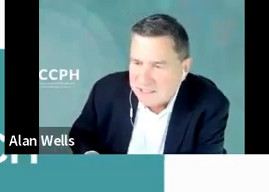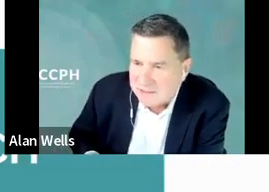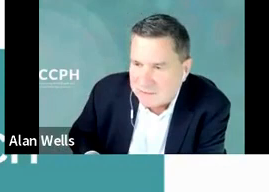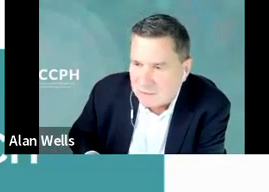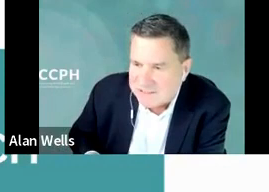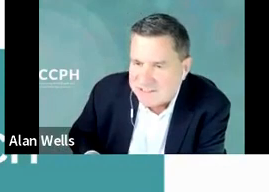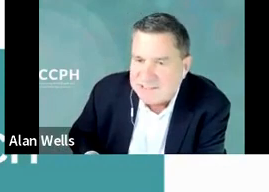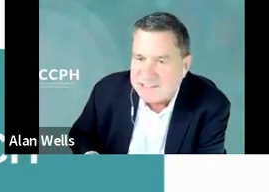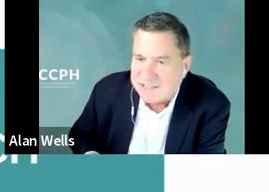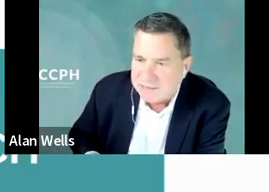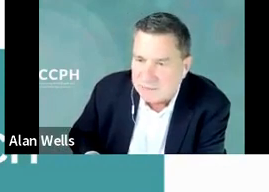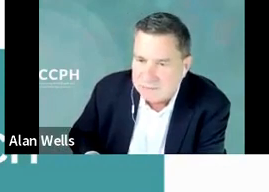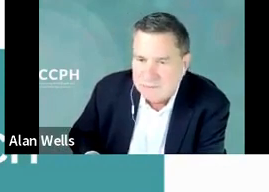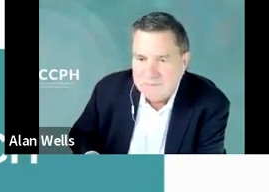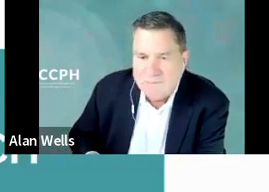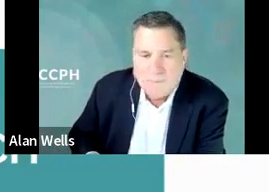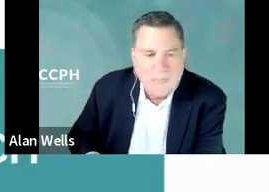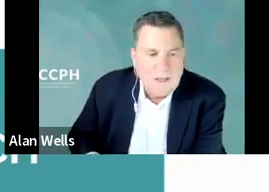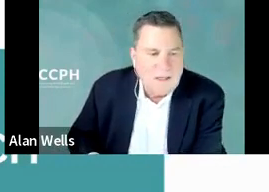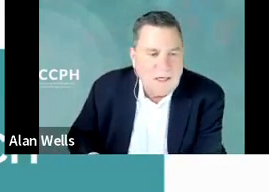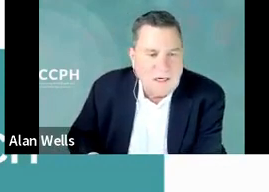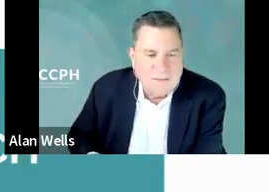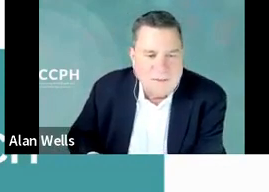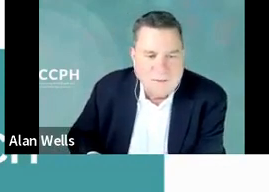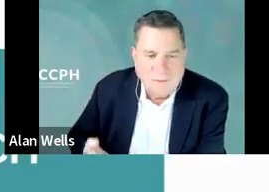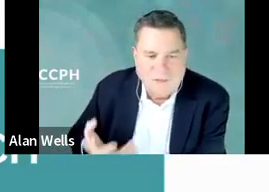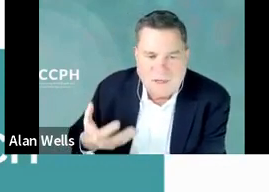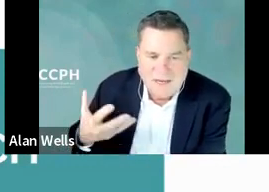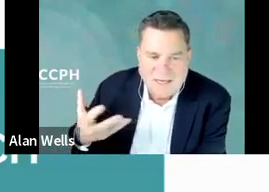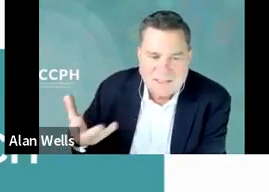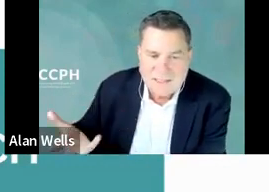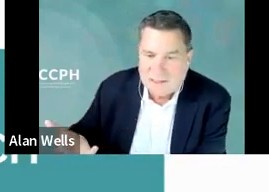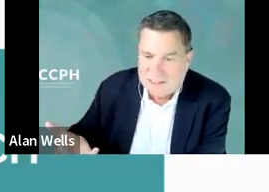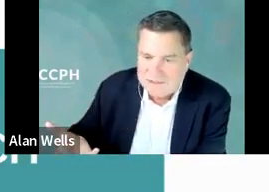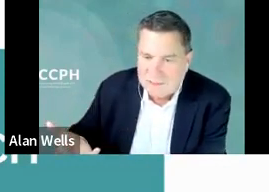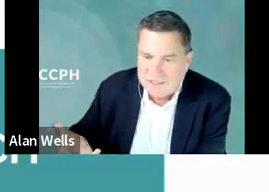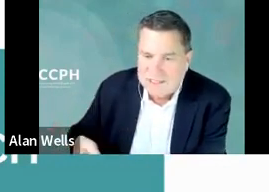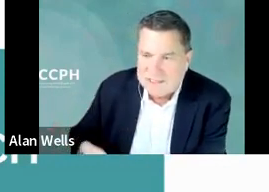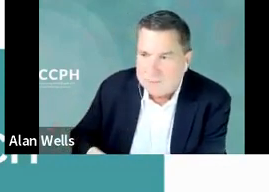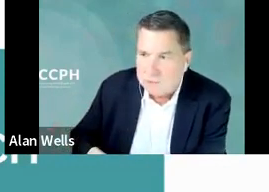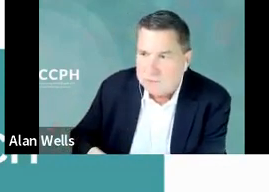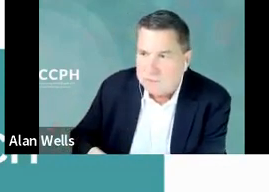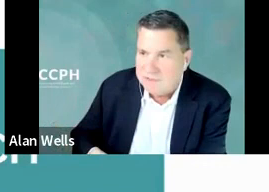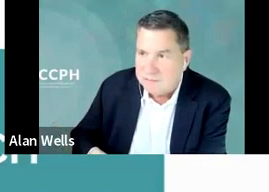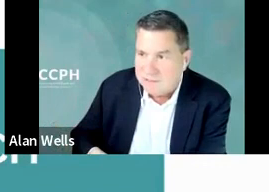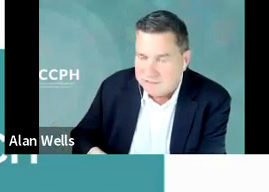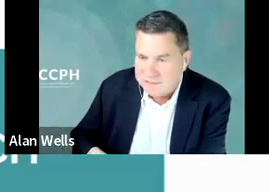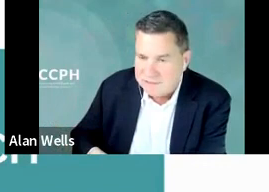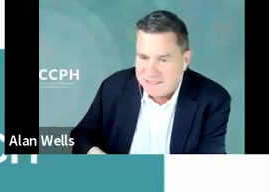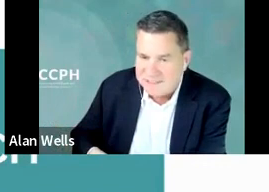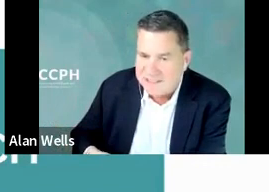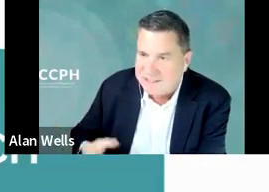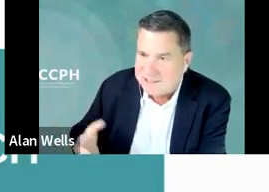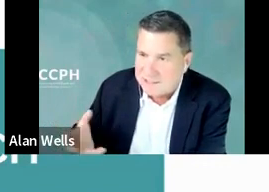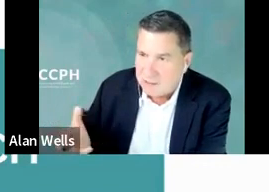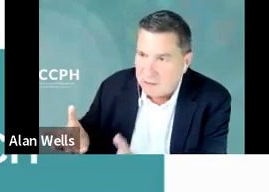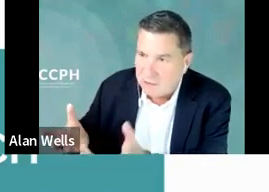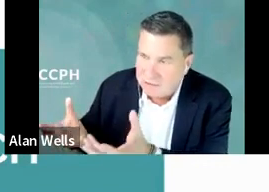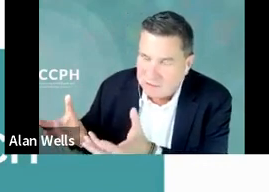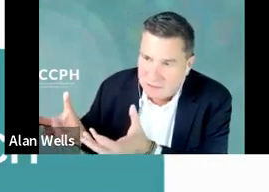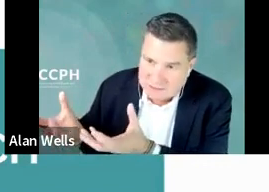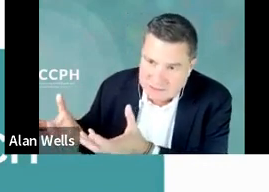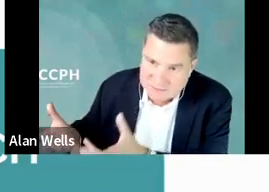they might decide on the questions together. The capacity leaves with the expert, the ability to make